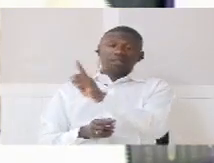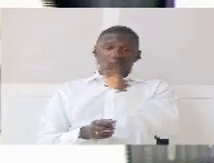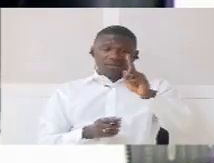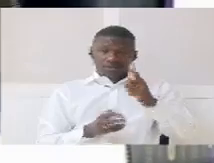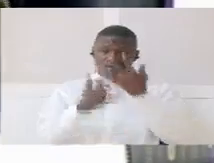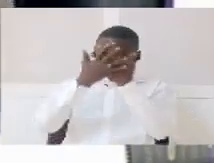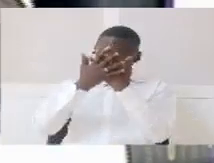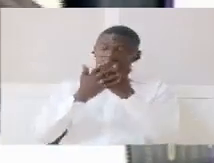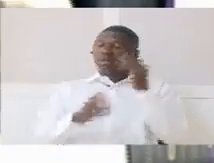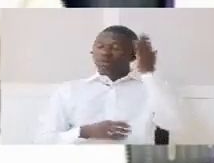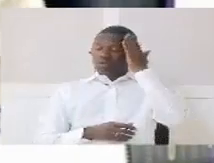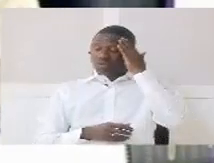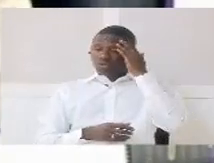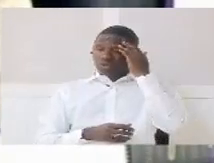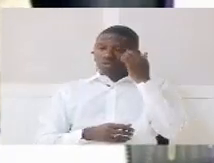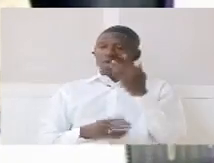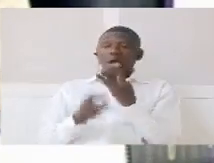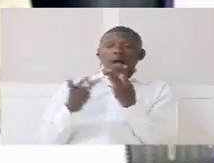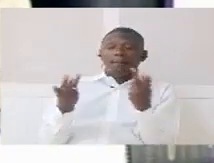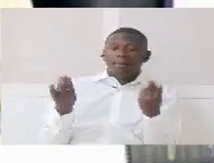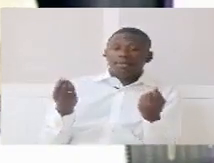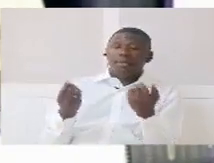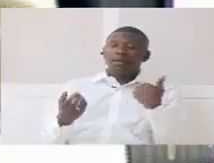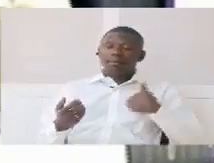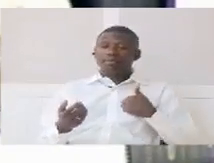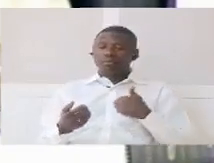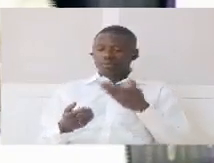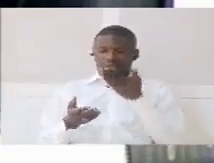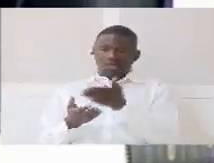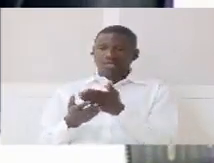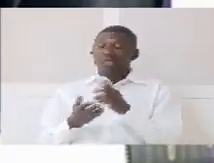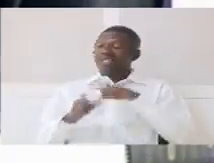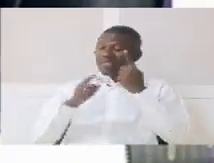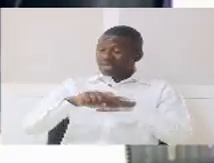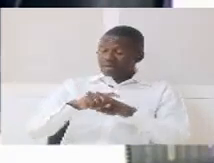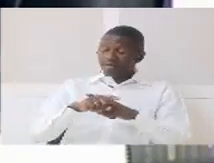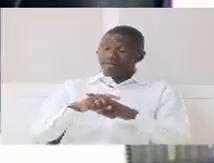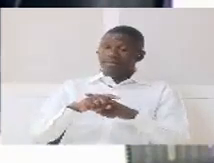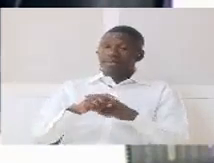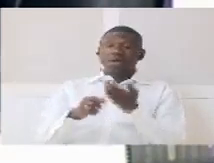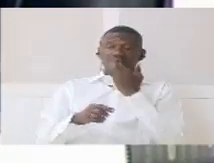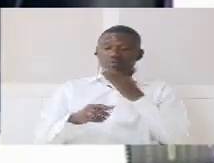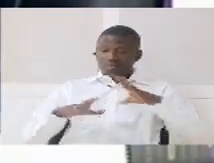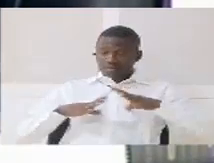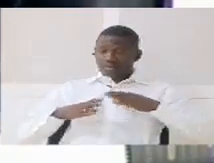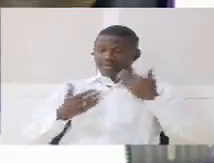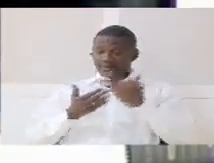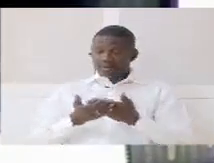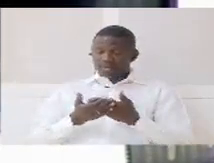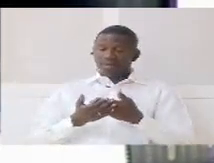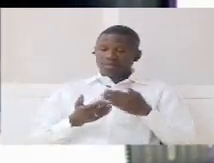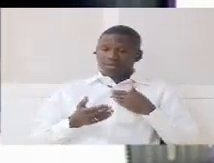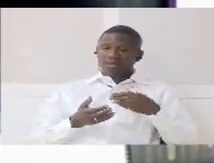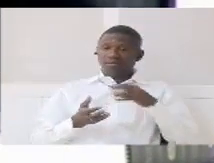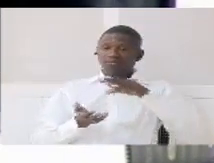of prisoners in the cell. When it's time to dish out number the food, of basin, like, so they put the number of the